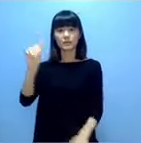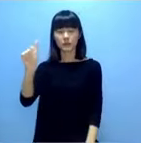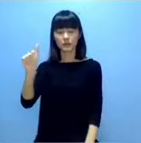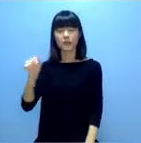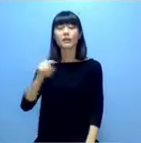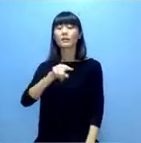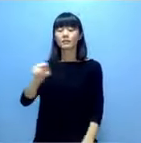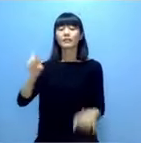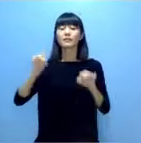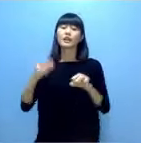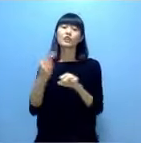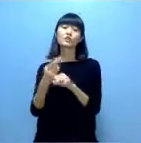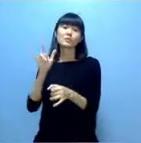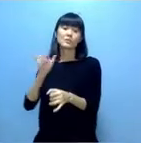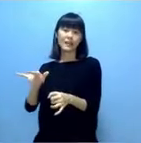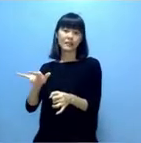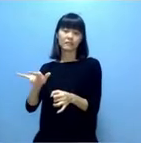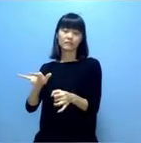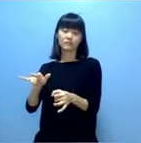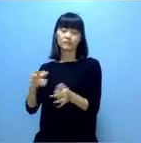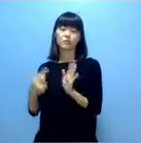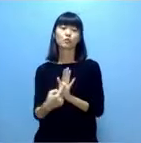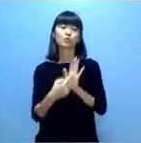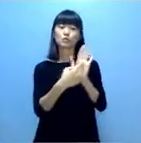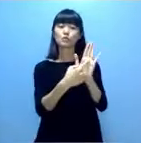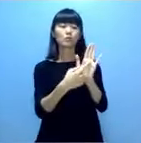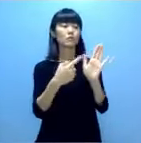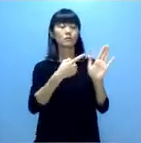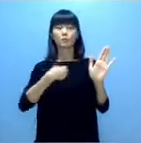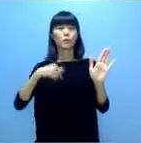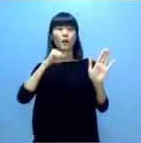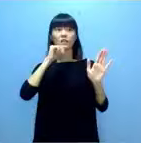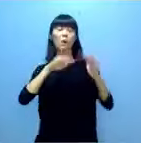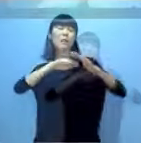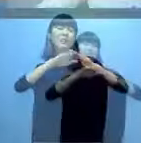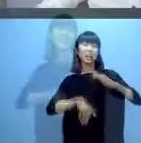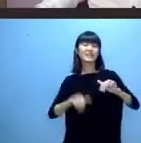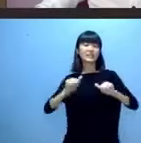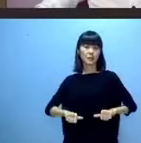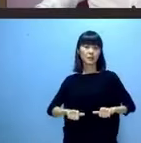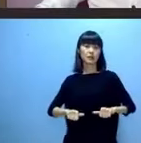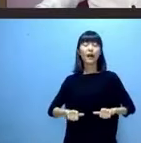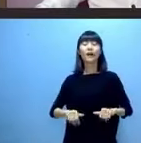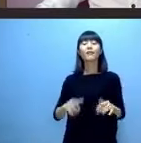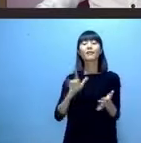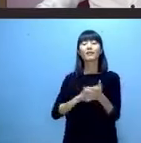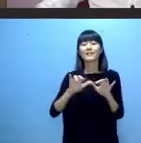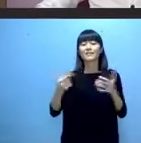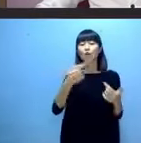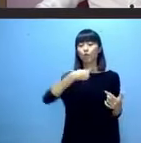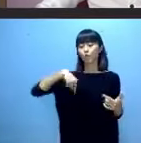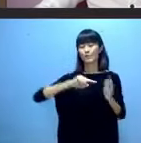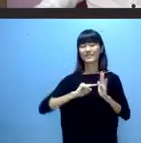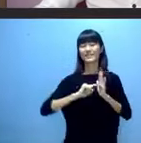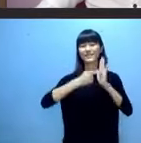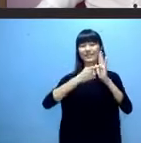to show that they are not any less than us. And that was how the entire story started.